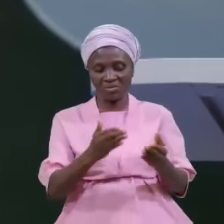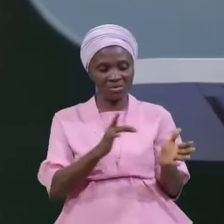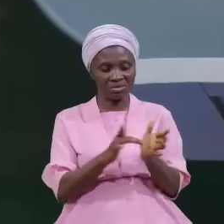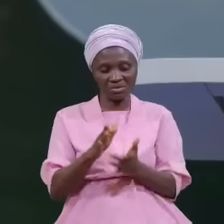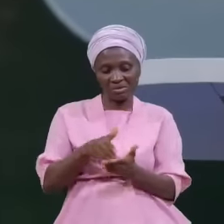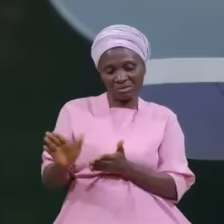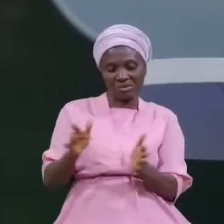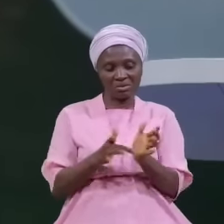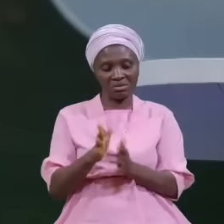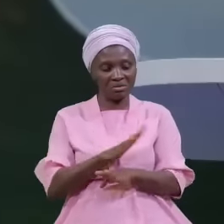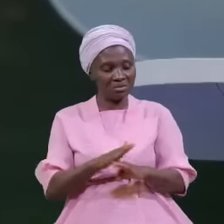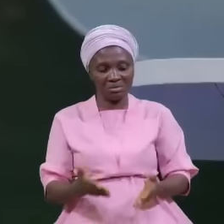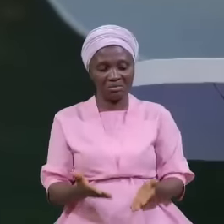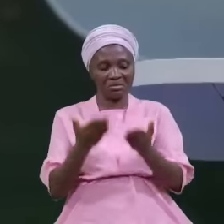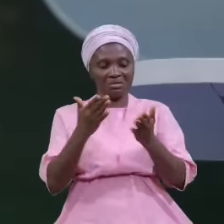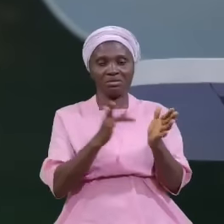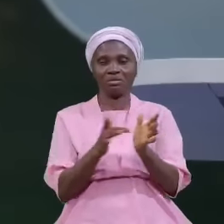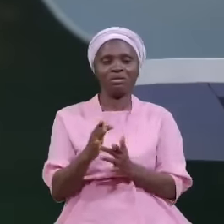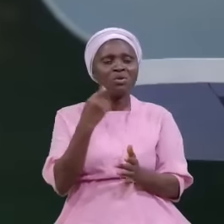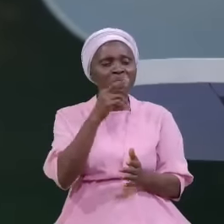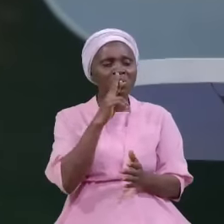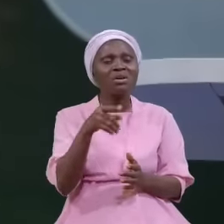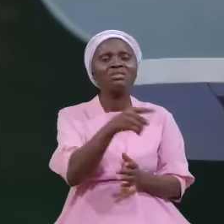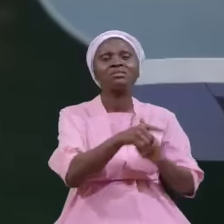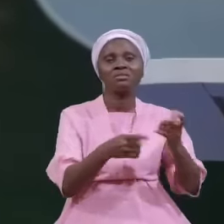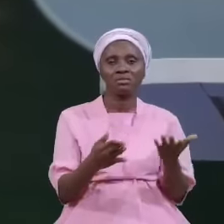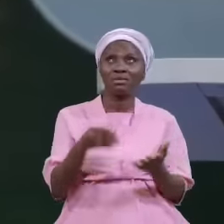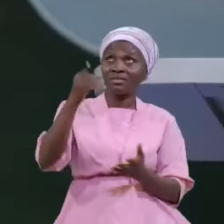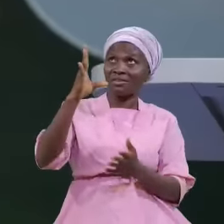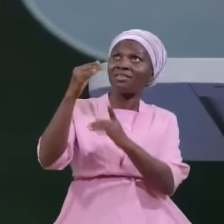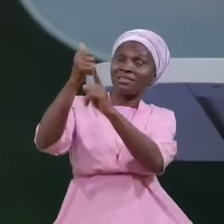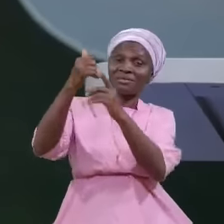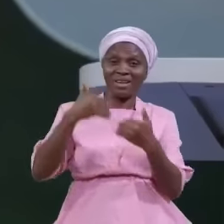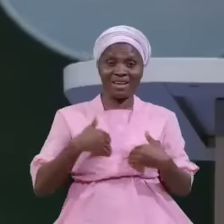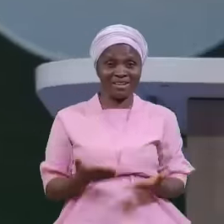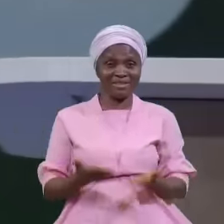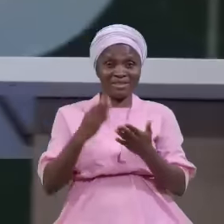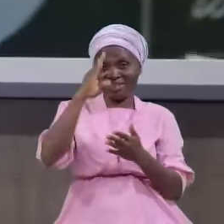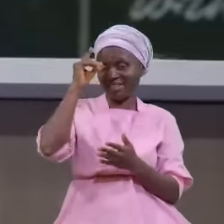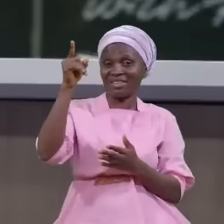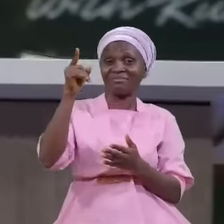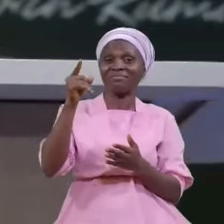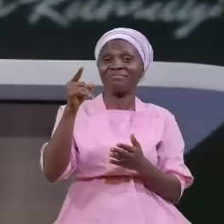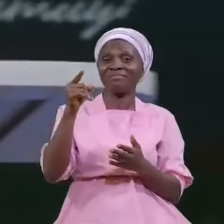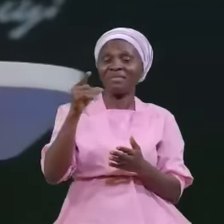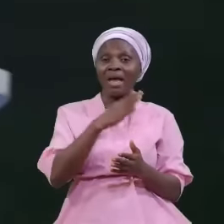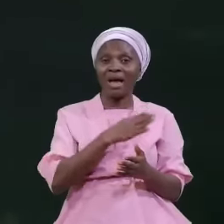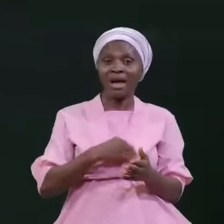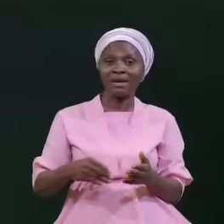they? God himself has exalted him. And there may be people that say,